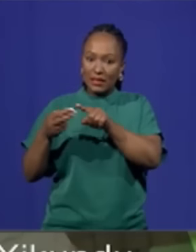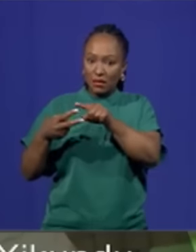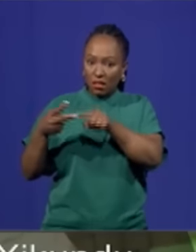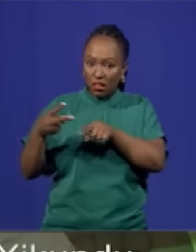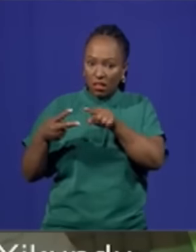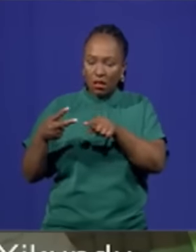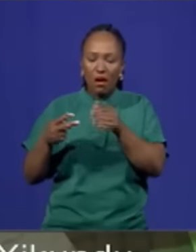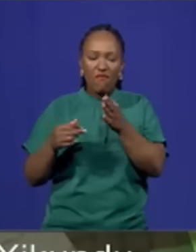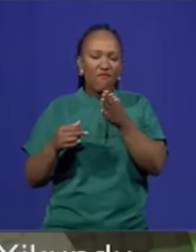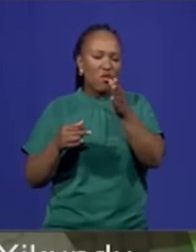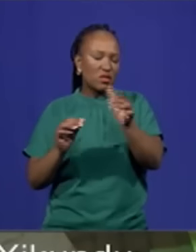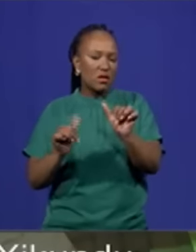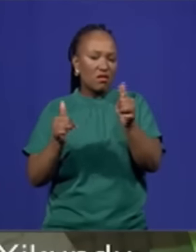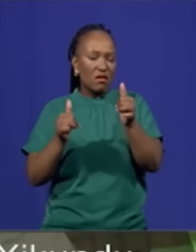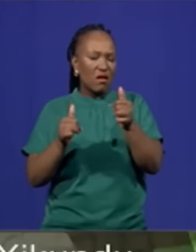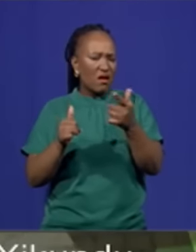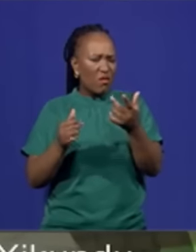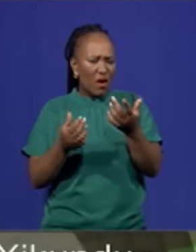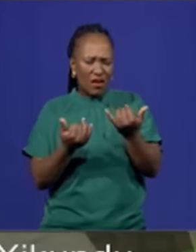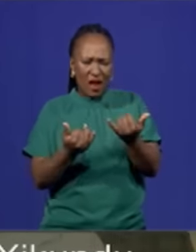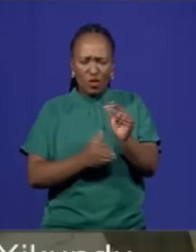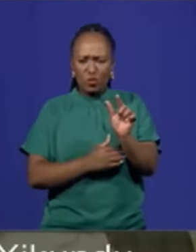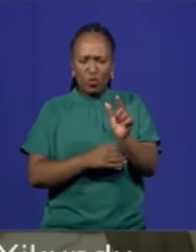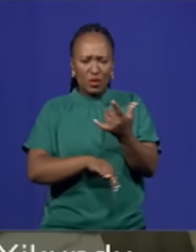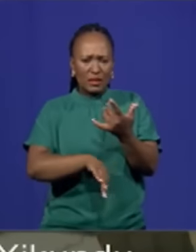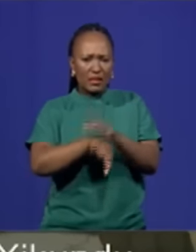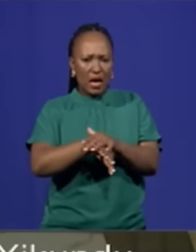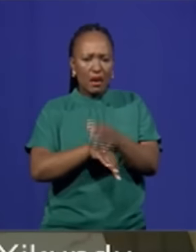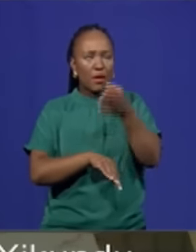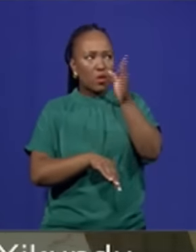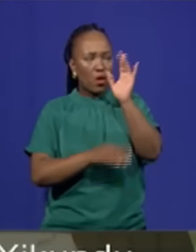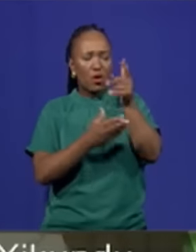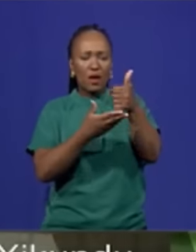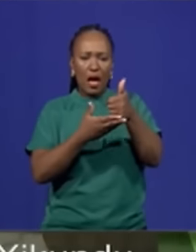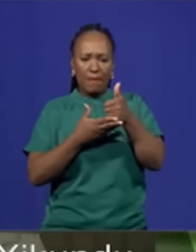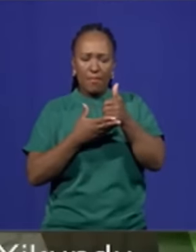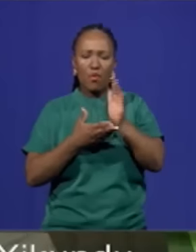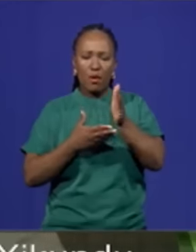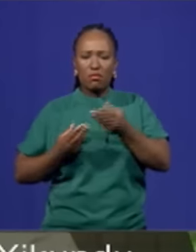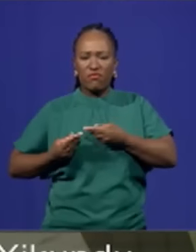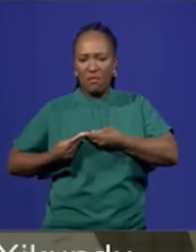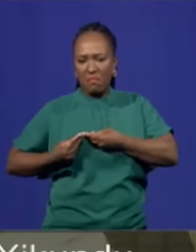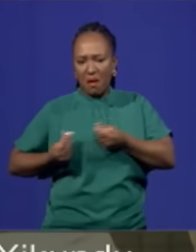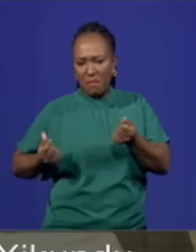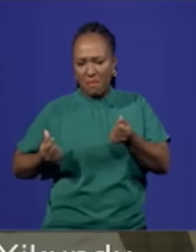and it's sad they are gone so soon. God will help us heal from this tragedy.